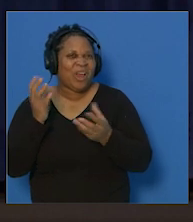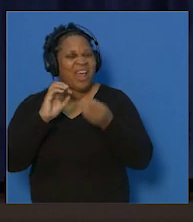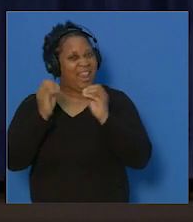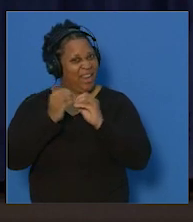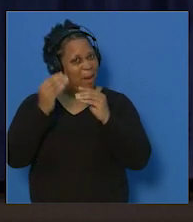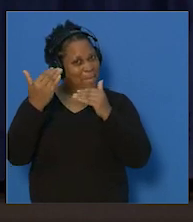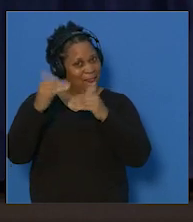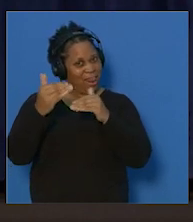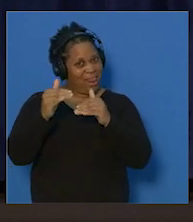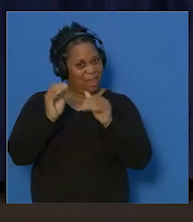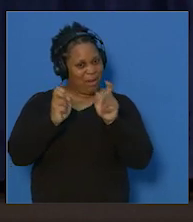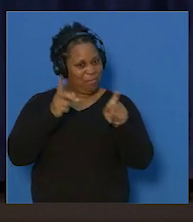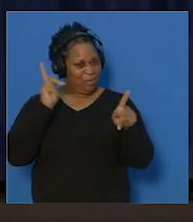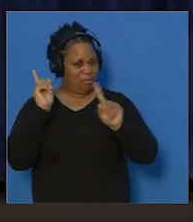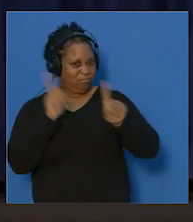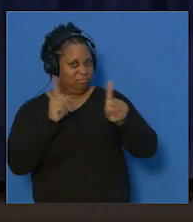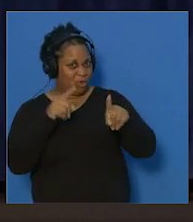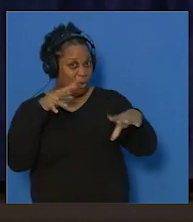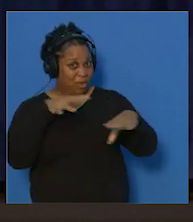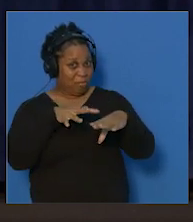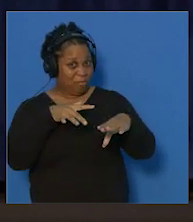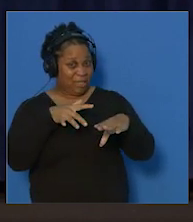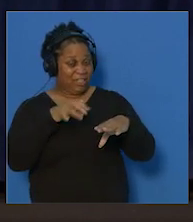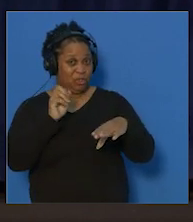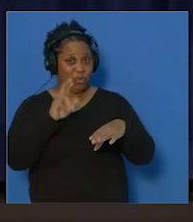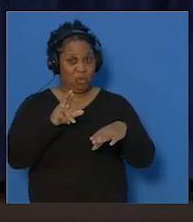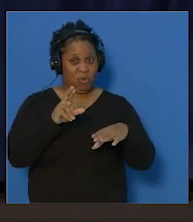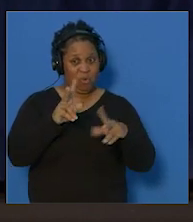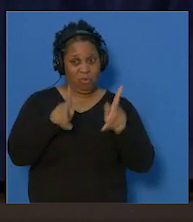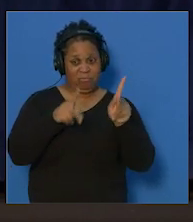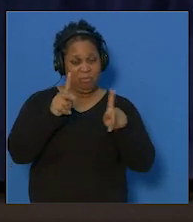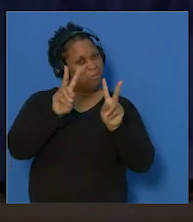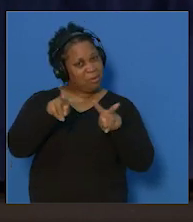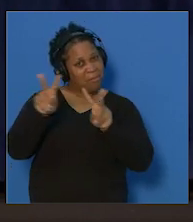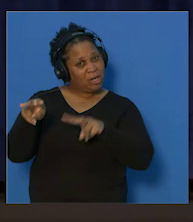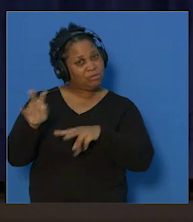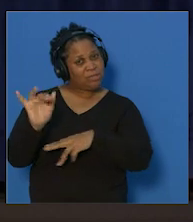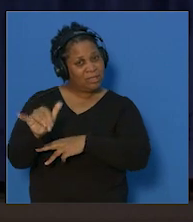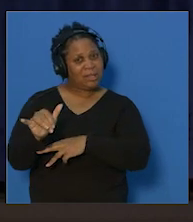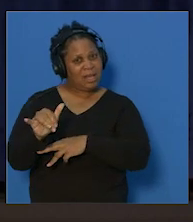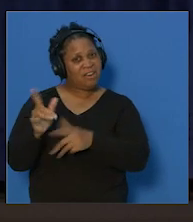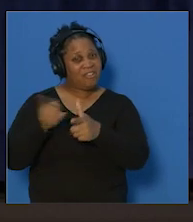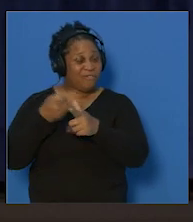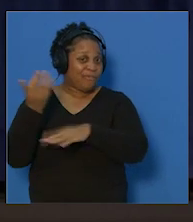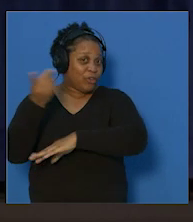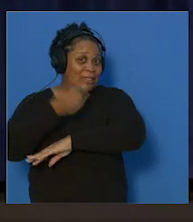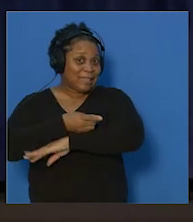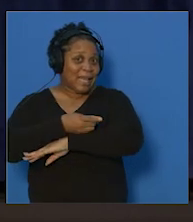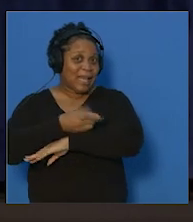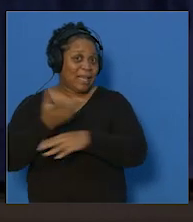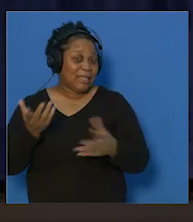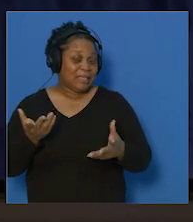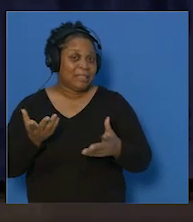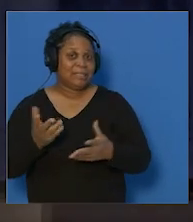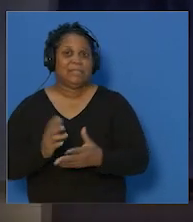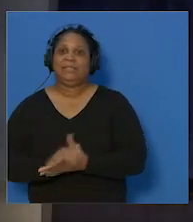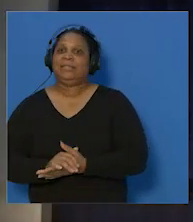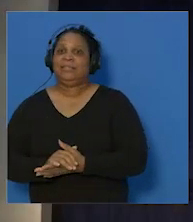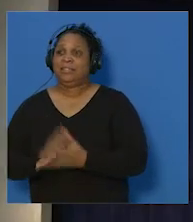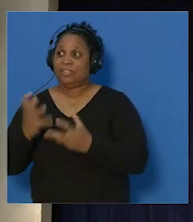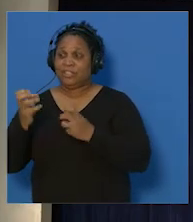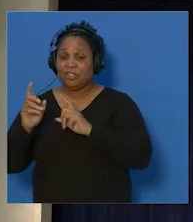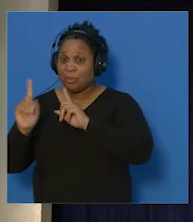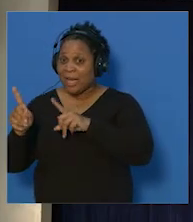how many persons are allowed to be at each beach in Bermuda? Will people be monitoring that, at least for the first day? Do you want to take that one? You want